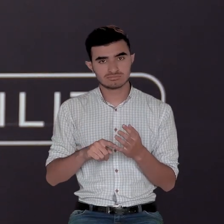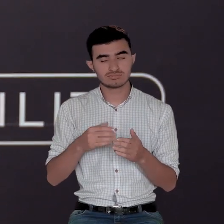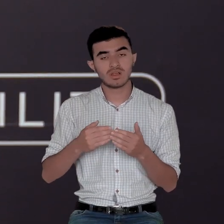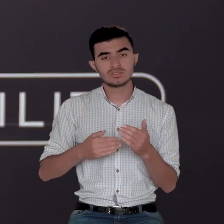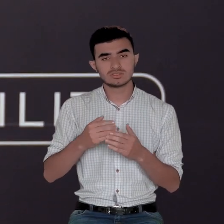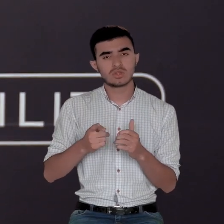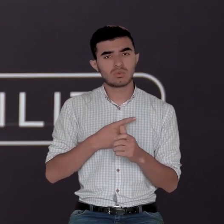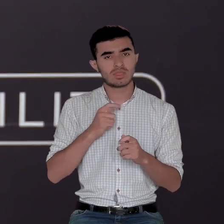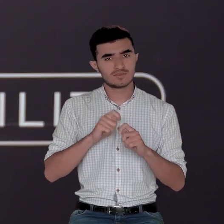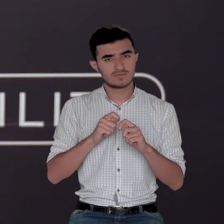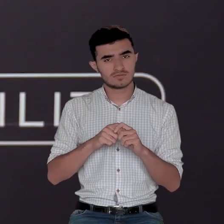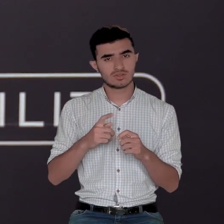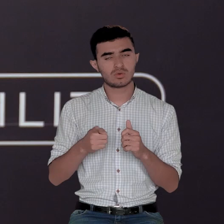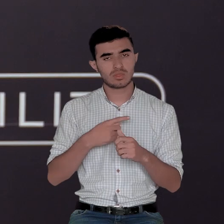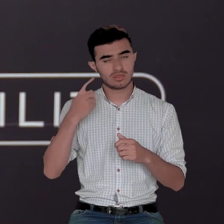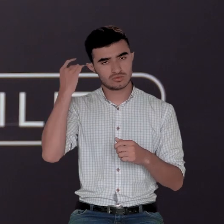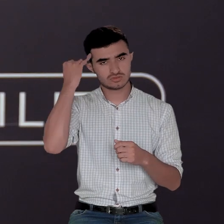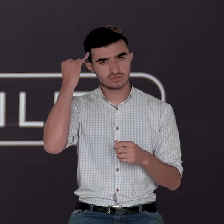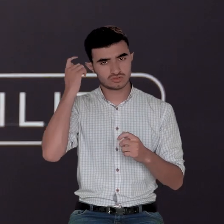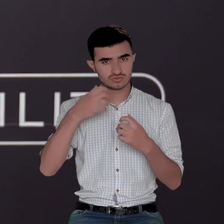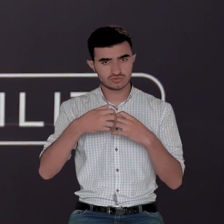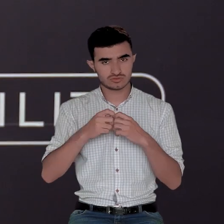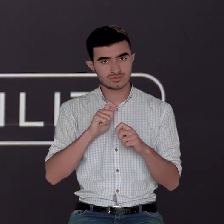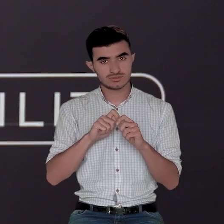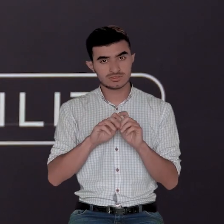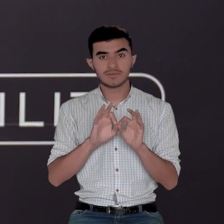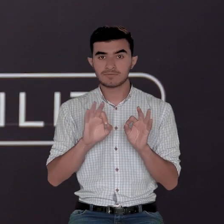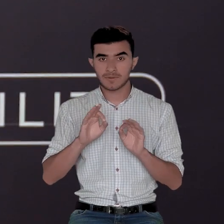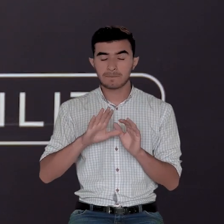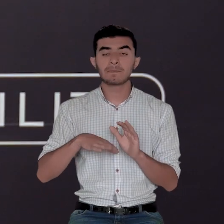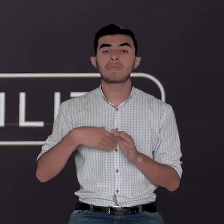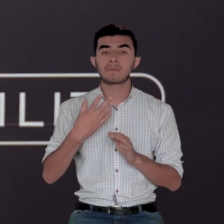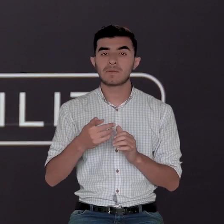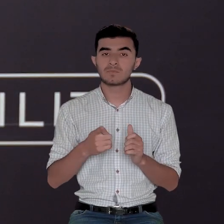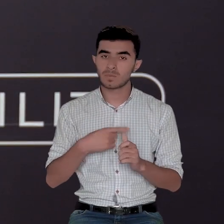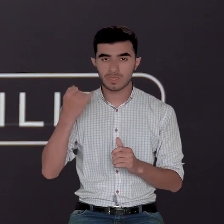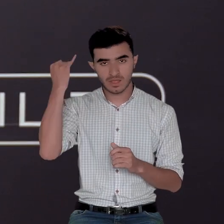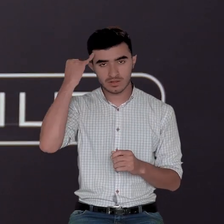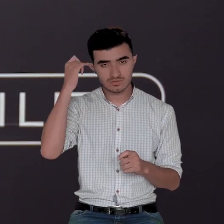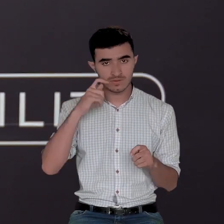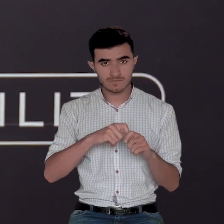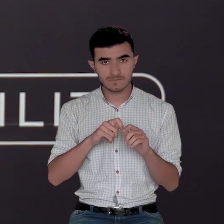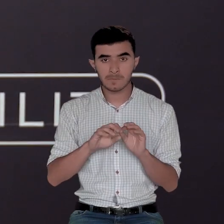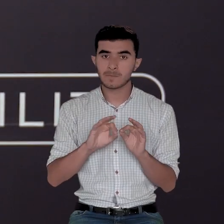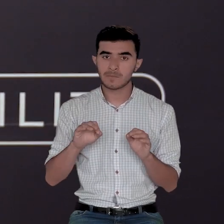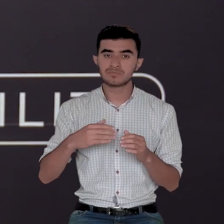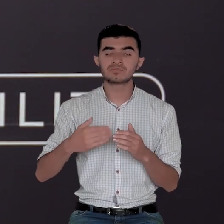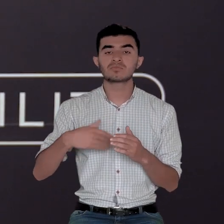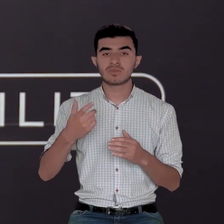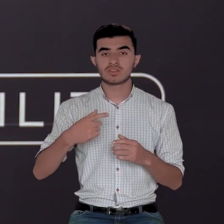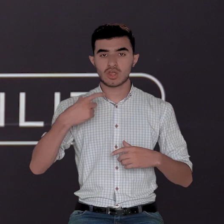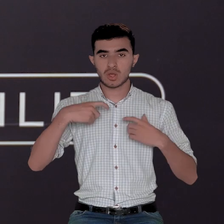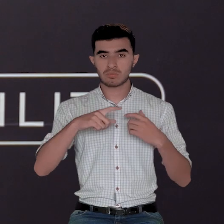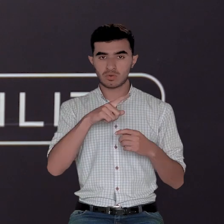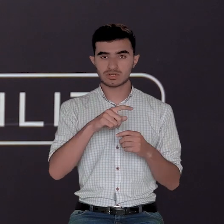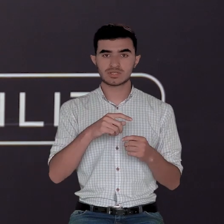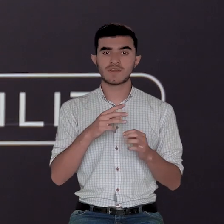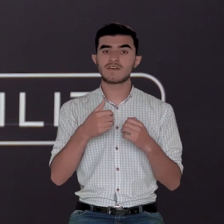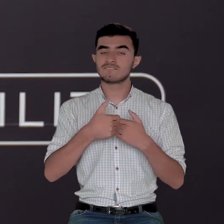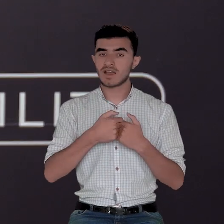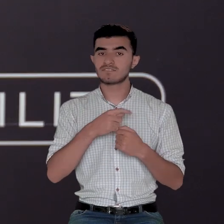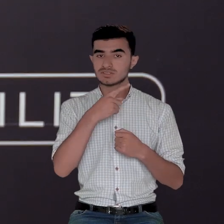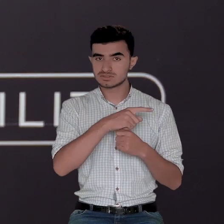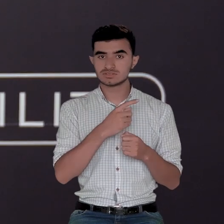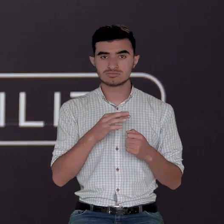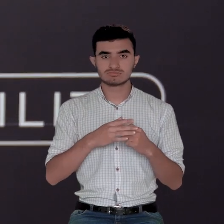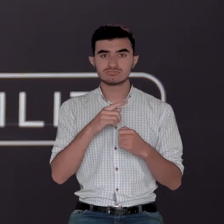he started developing techniques of his own as well. And once he started developing those techniques, he started applying those techniques